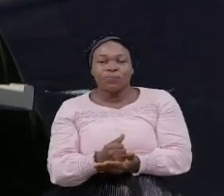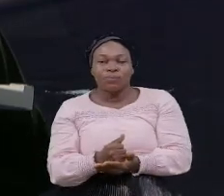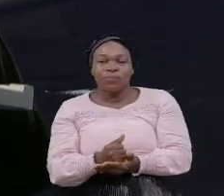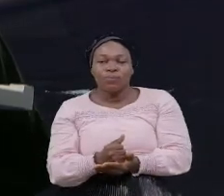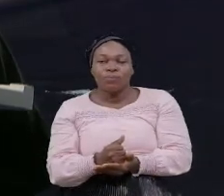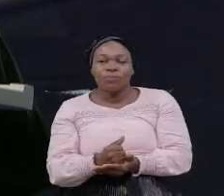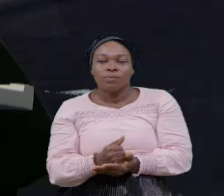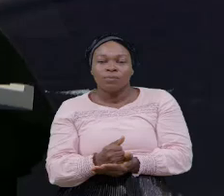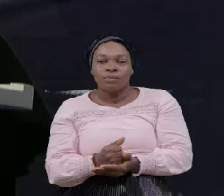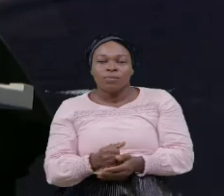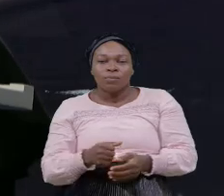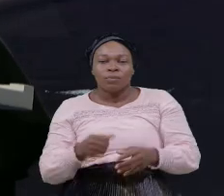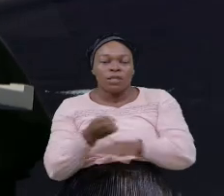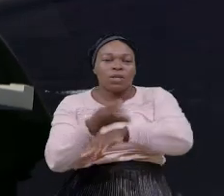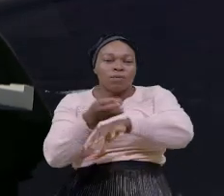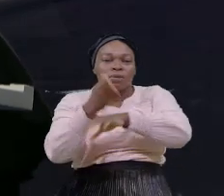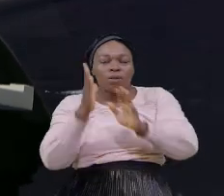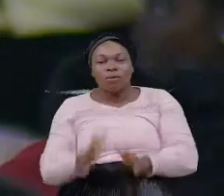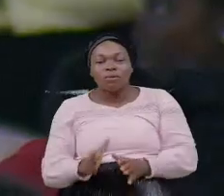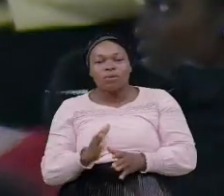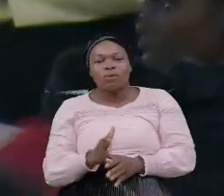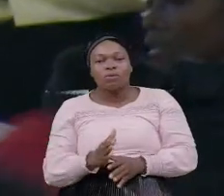Counselors, I can see some of you coming back.